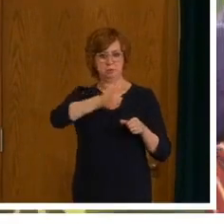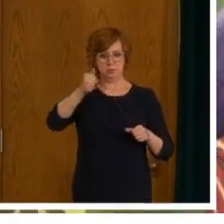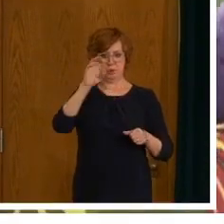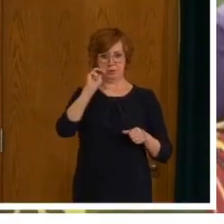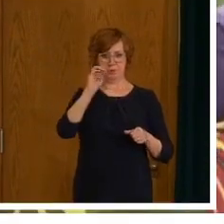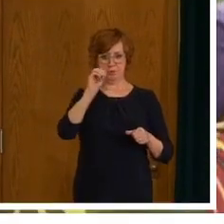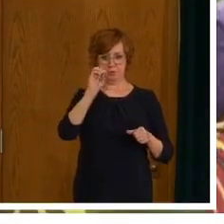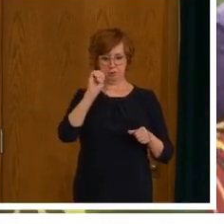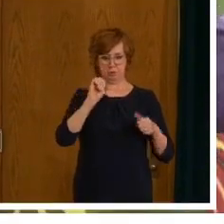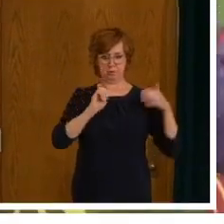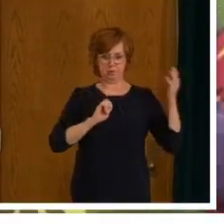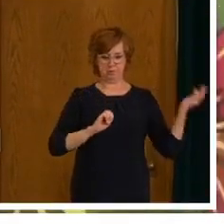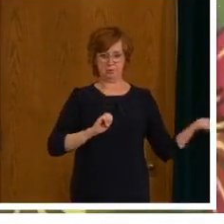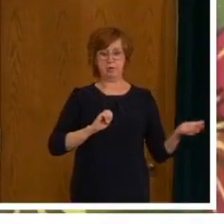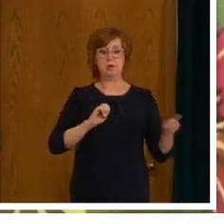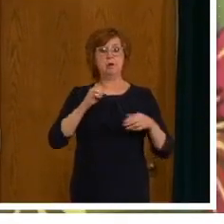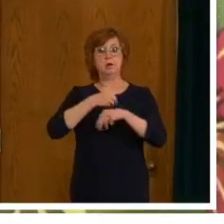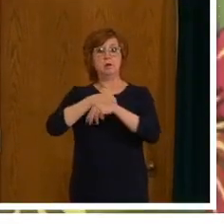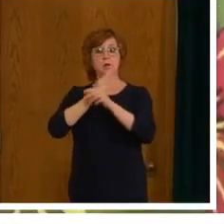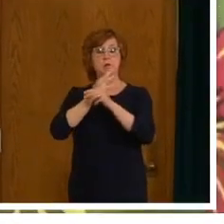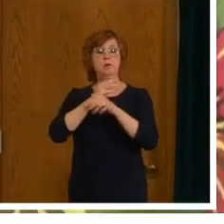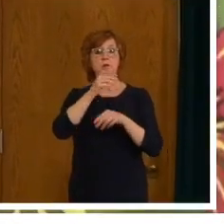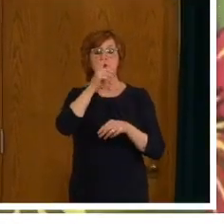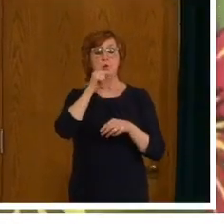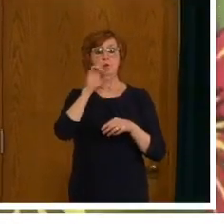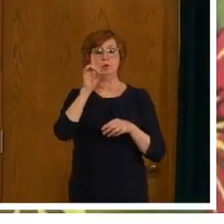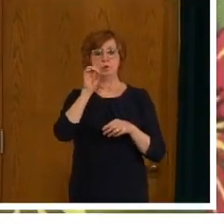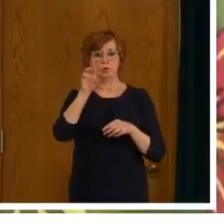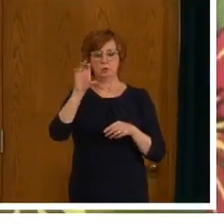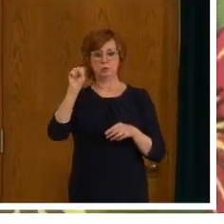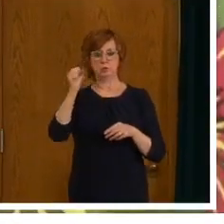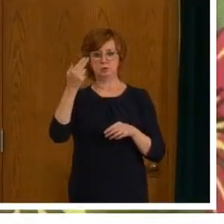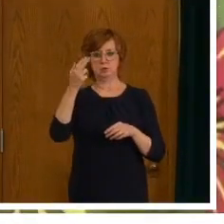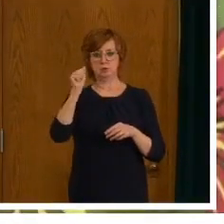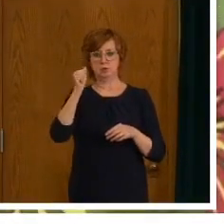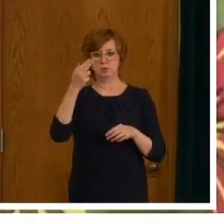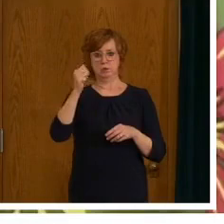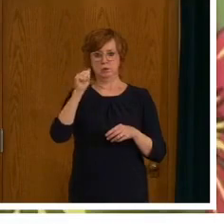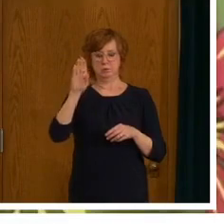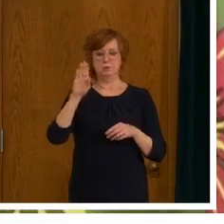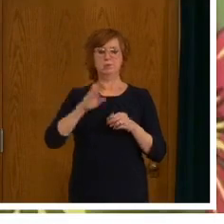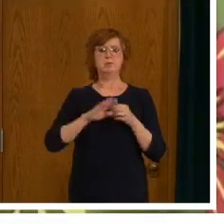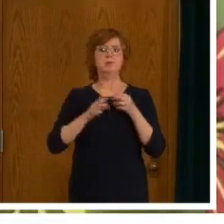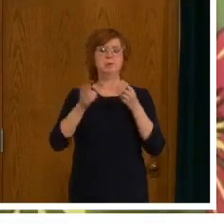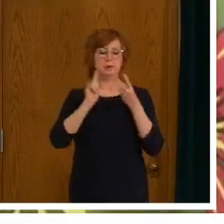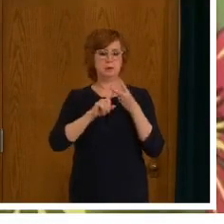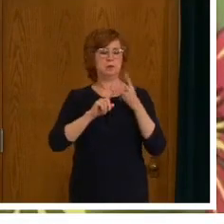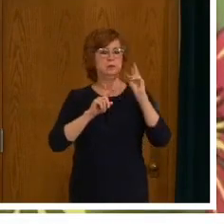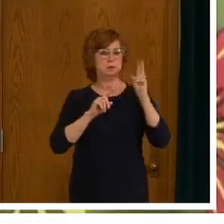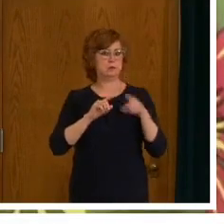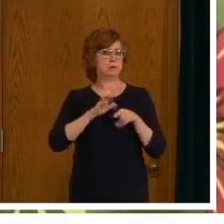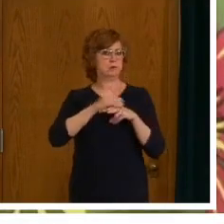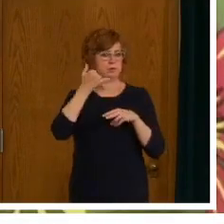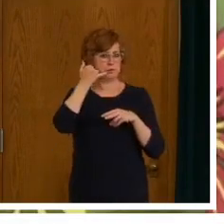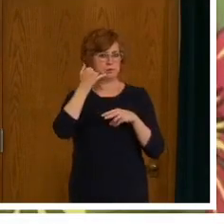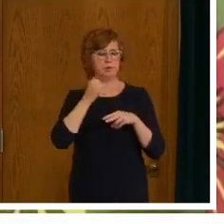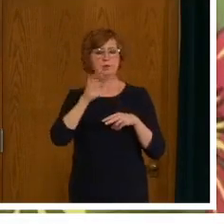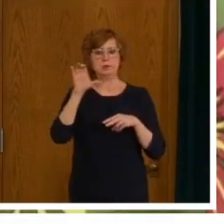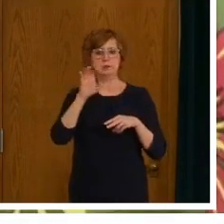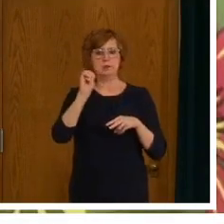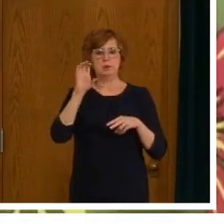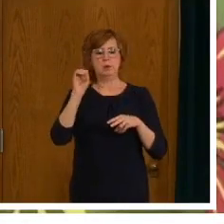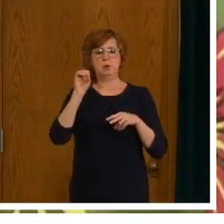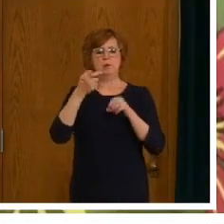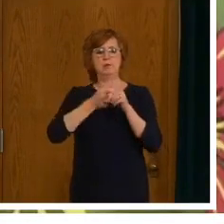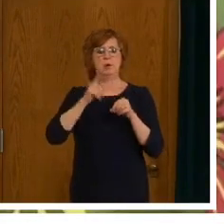us virtually is Saskatchewan's Chief Medical Health Officer, Dr. Shahab, and the CEO of Saskatchewan Health Authority,